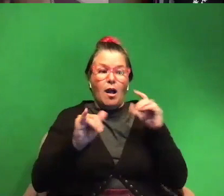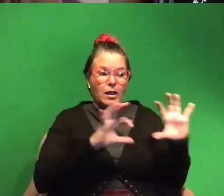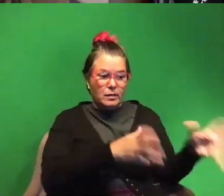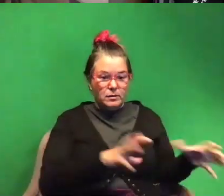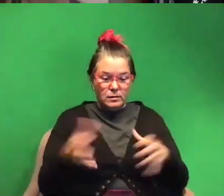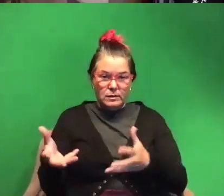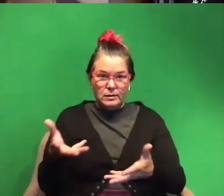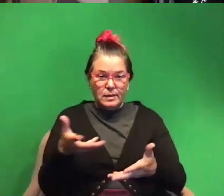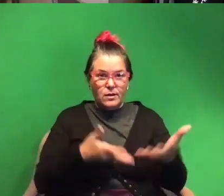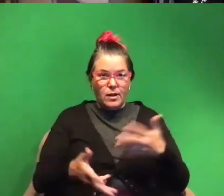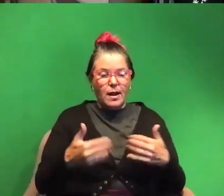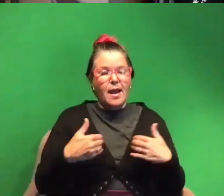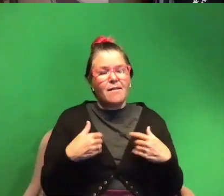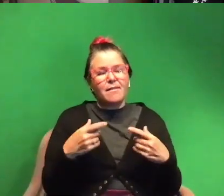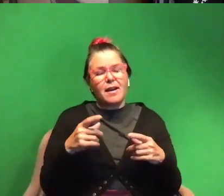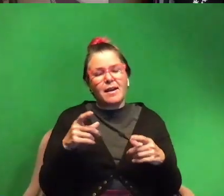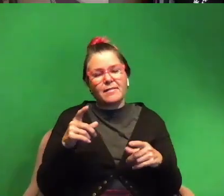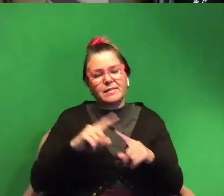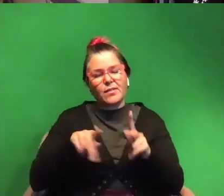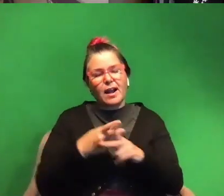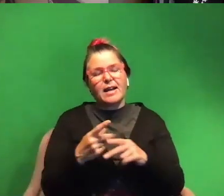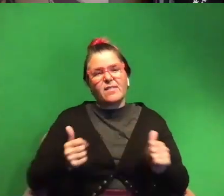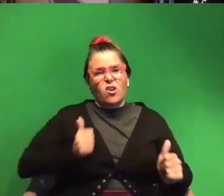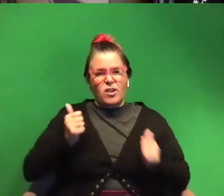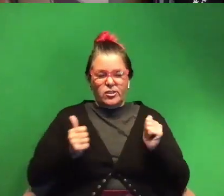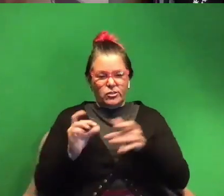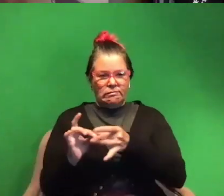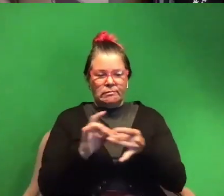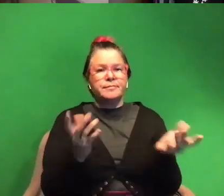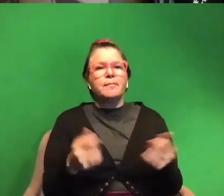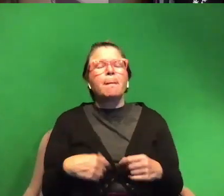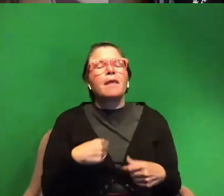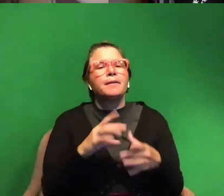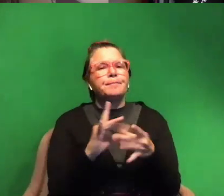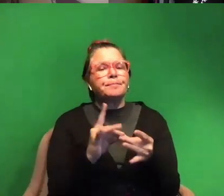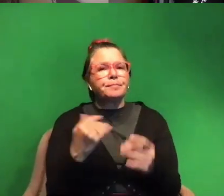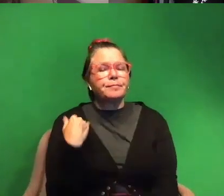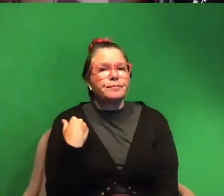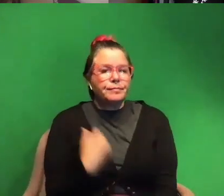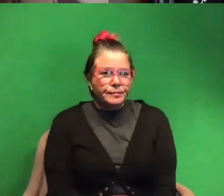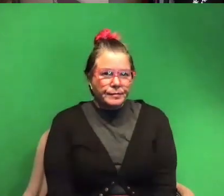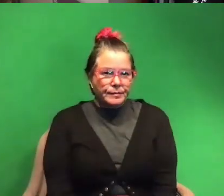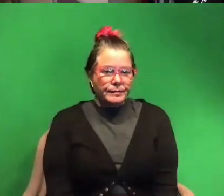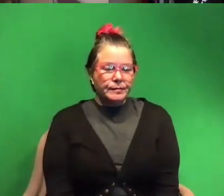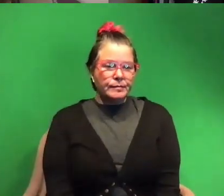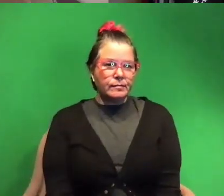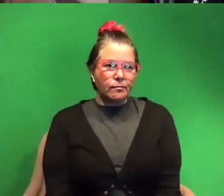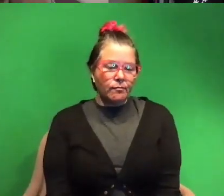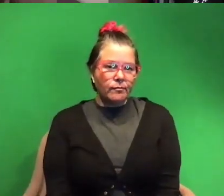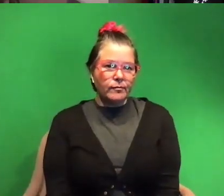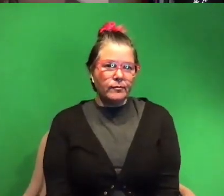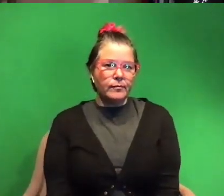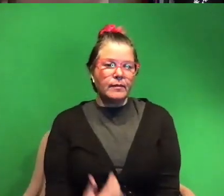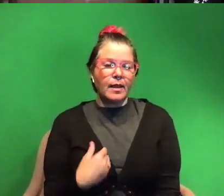of like aggression between different coral types. So as I mentioned before, there is this